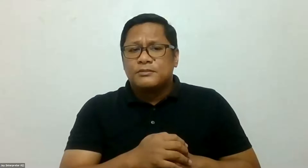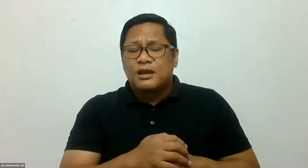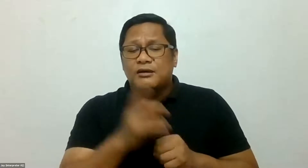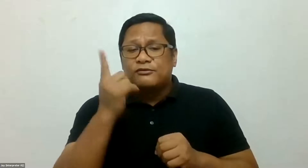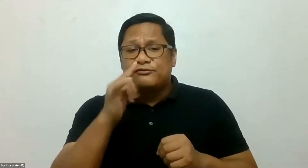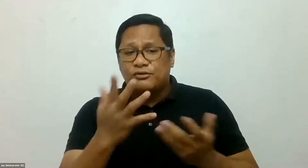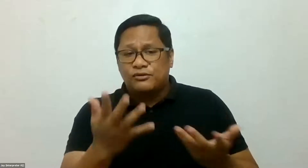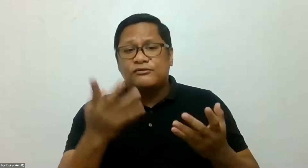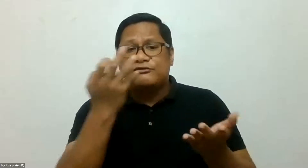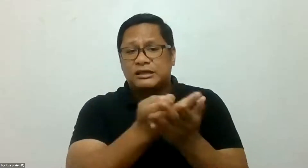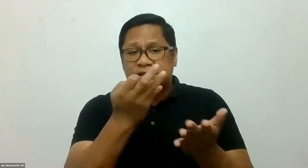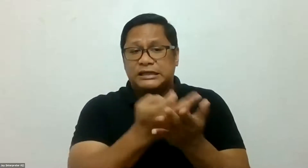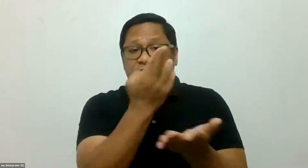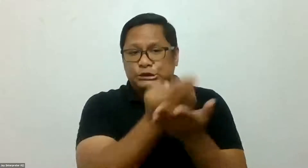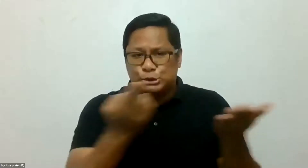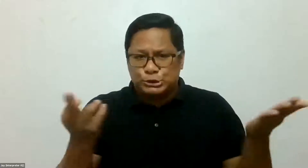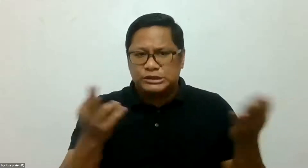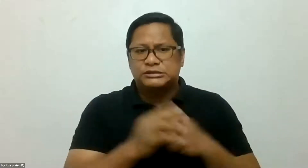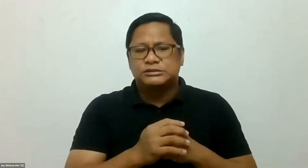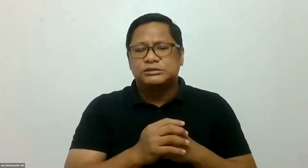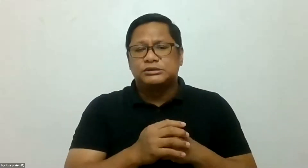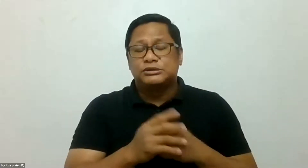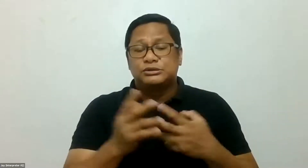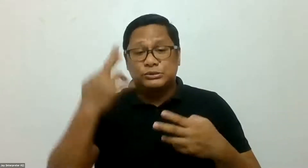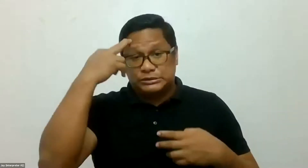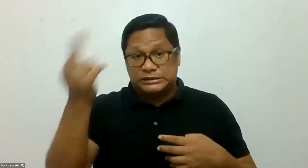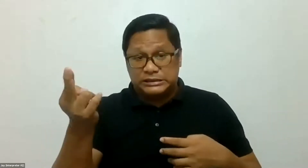of funding resources to really realize this